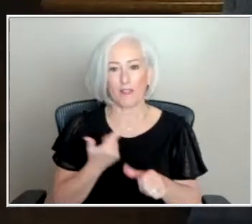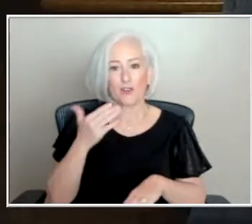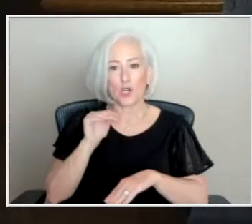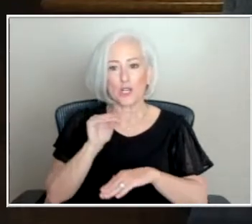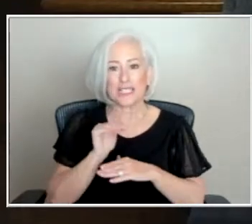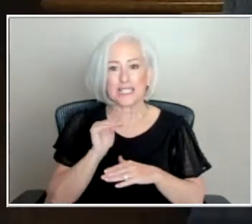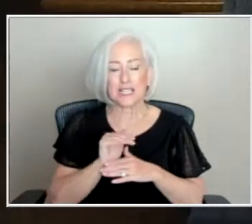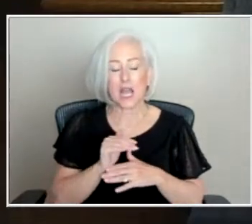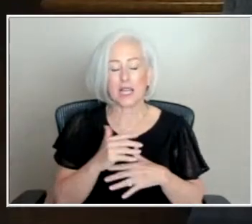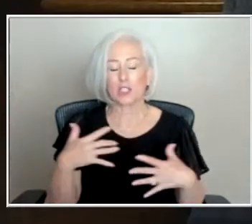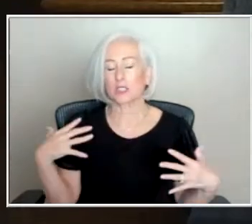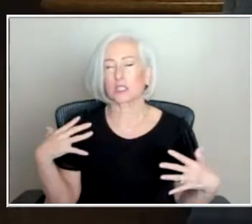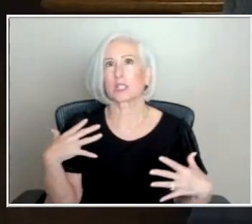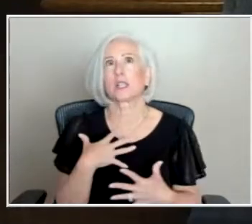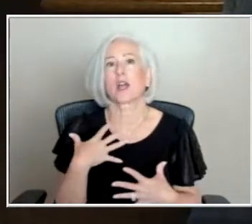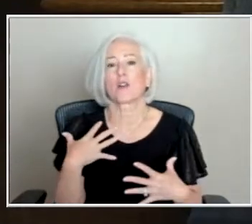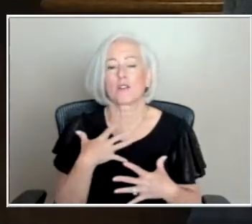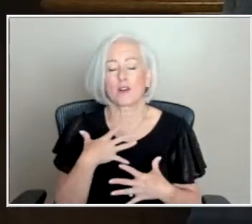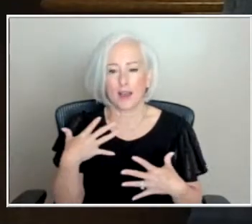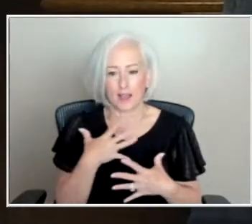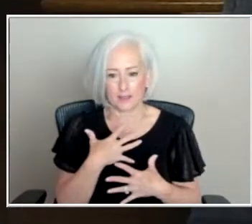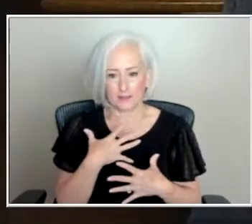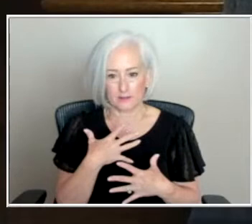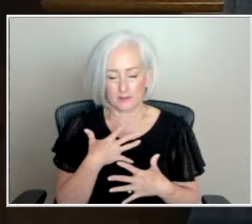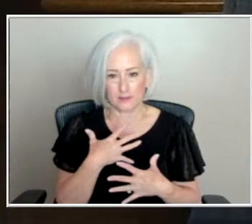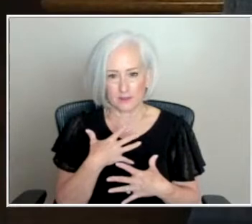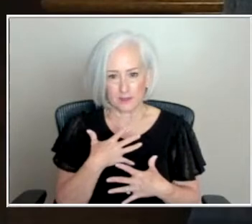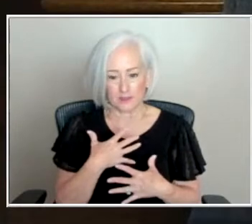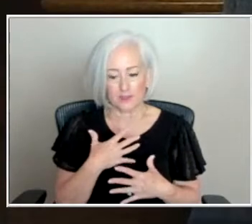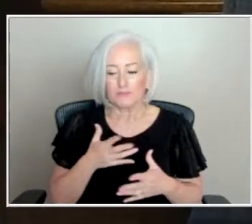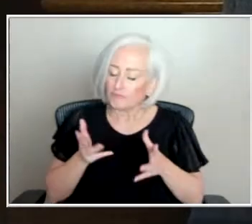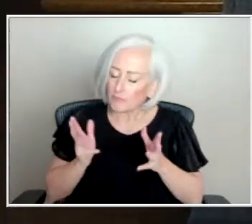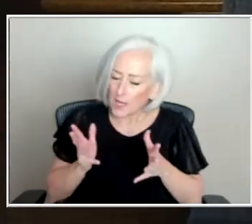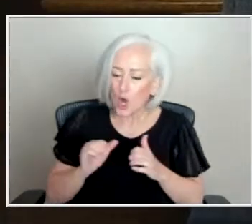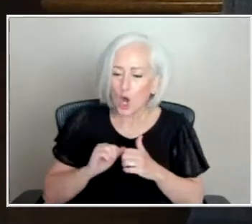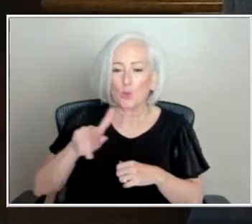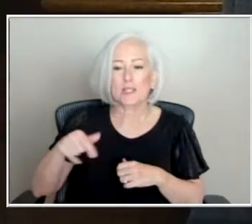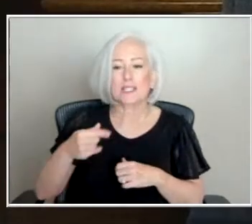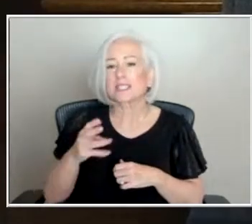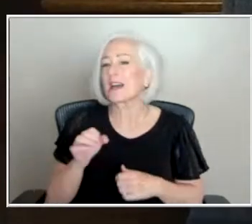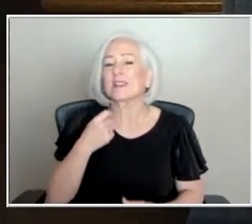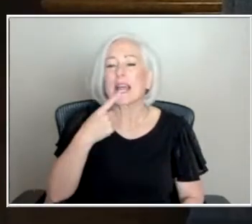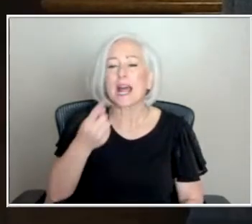were terrified. And I talked to Stephanie and I said,